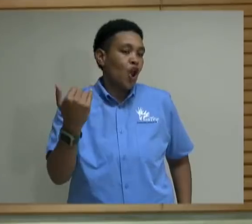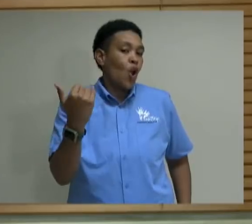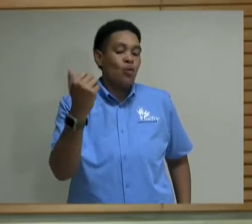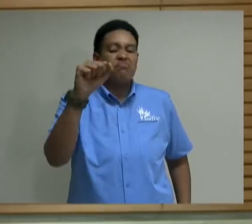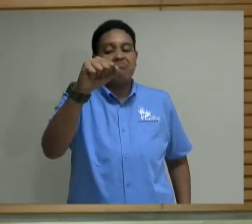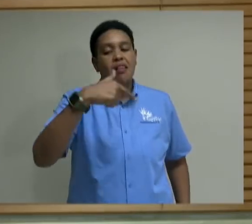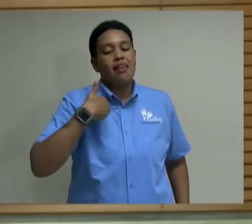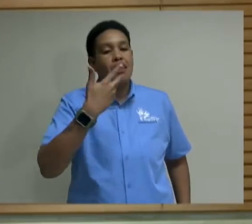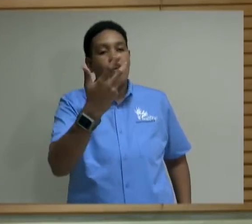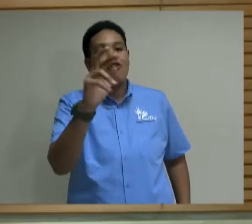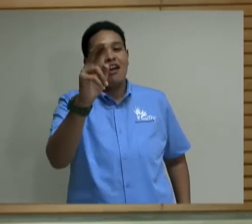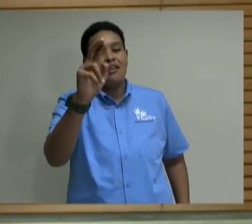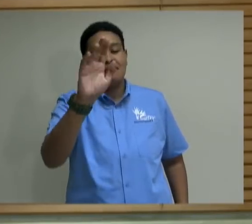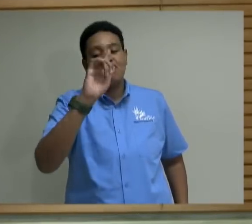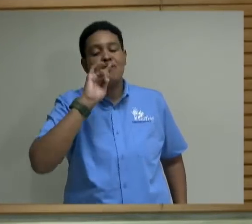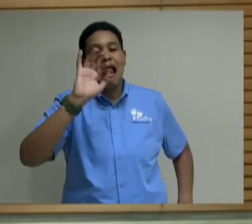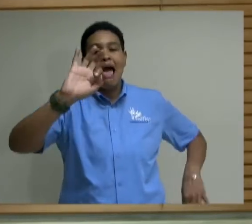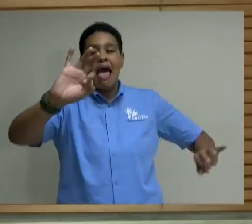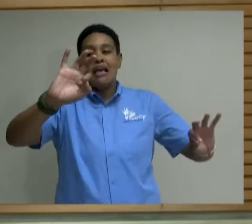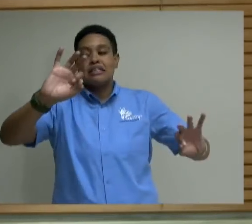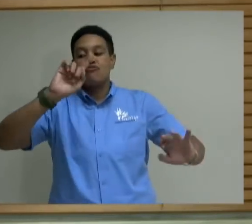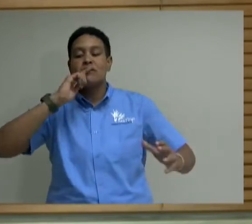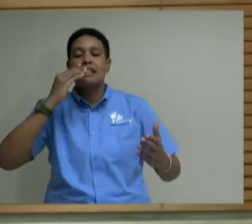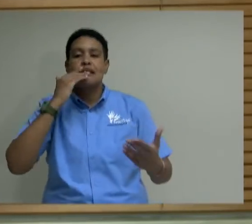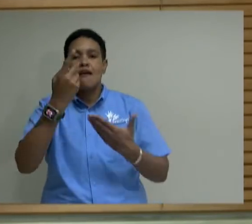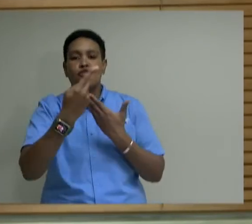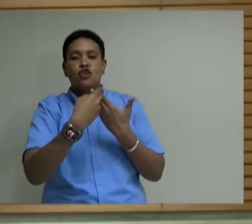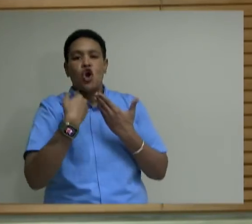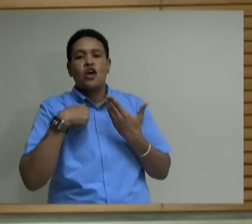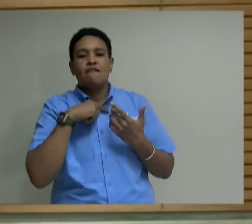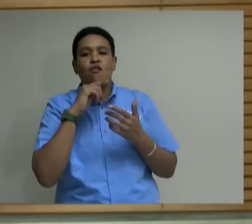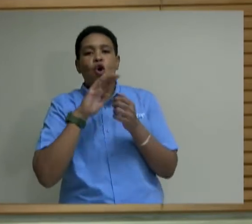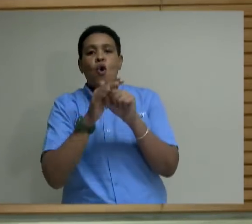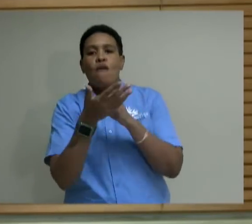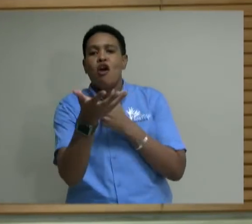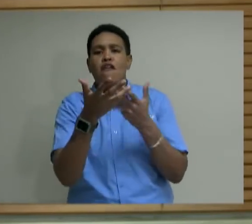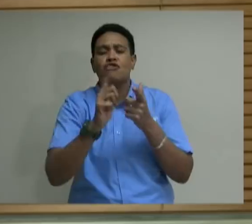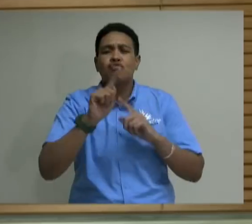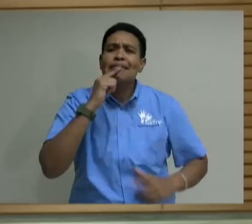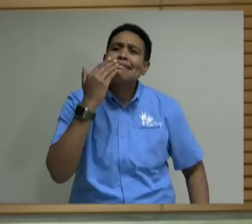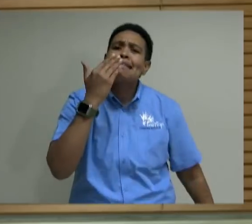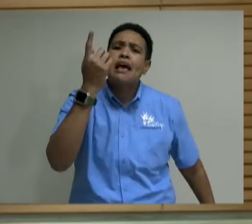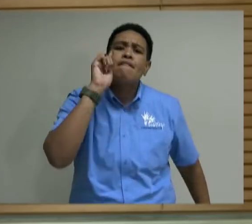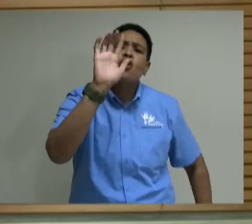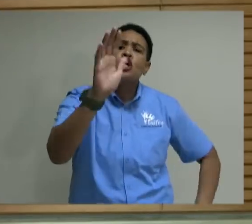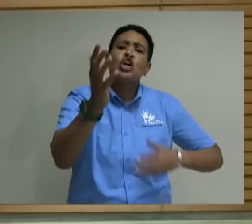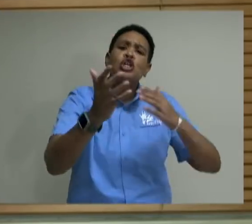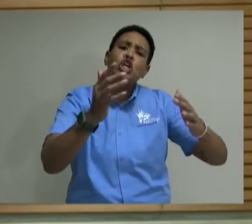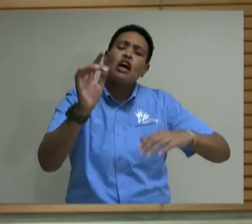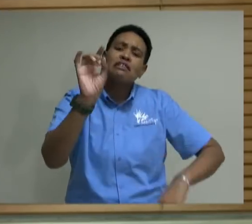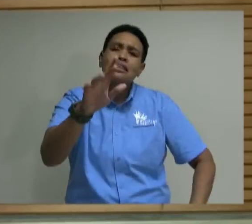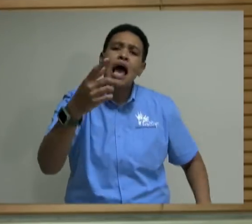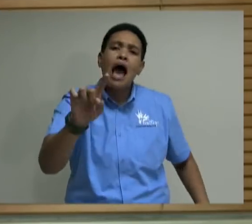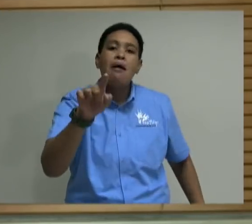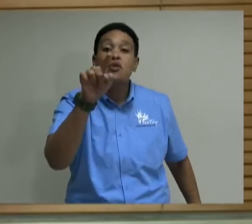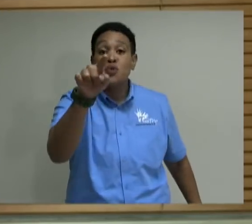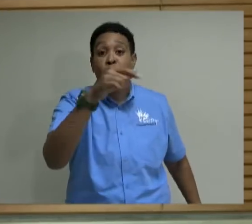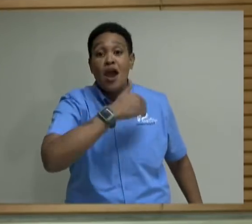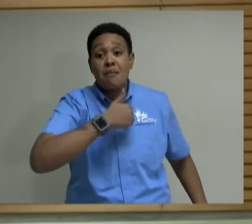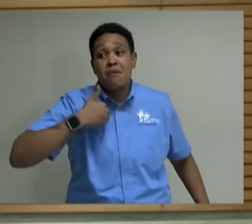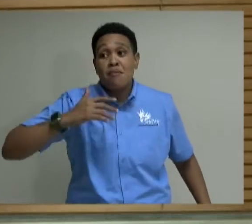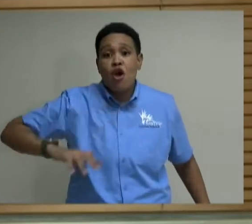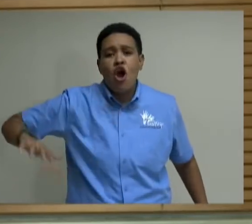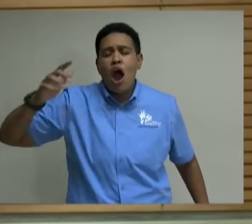I'm here. Okay, excellent. Thank you for coming on to COVID Conversations. First of all, thank you for your service, and to you and your